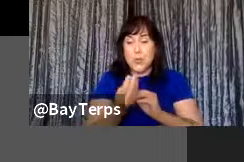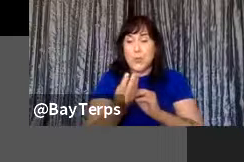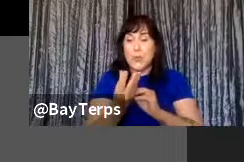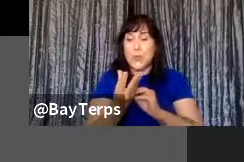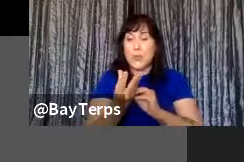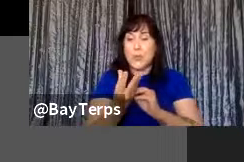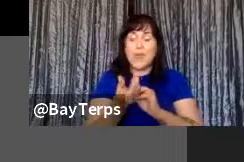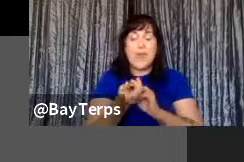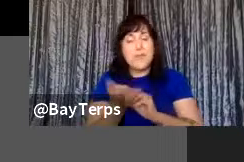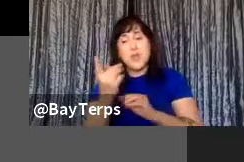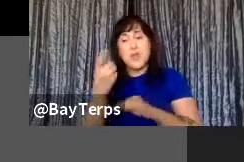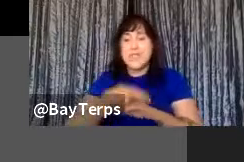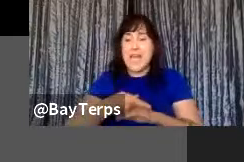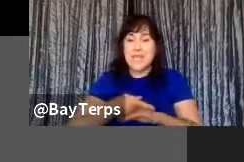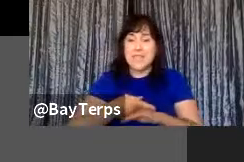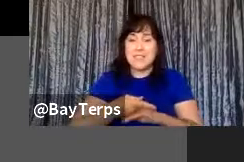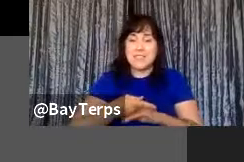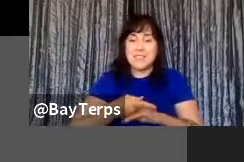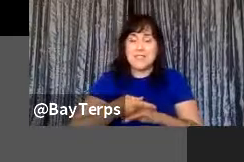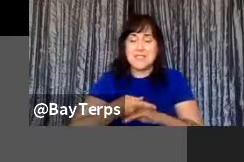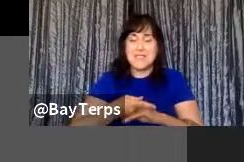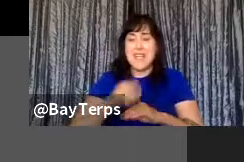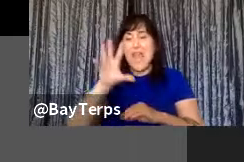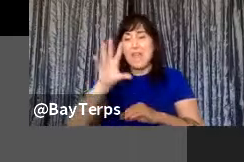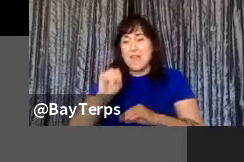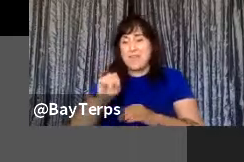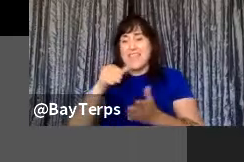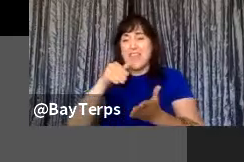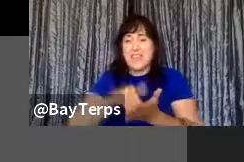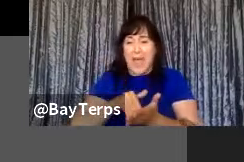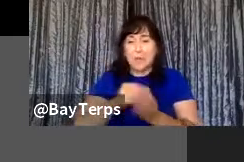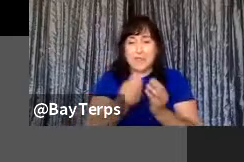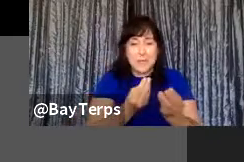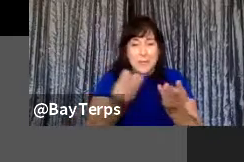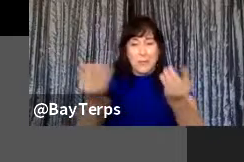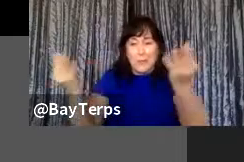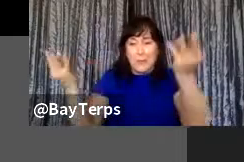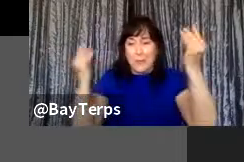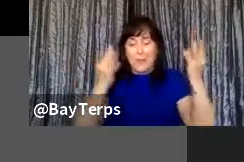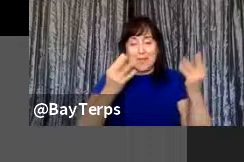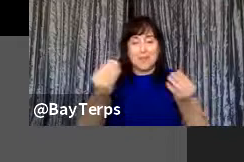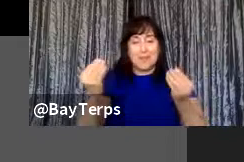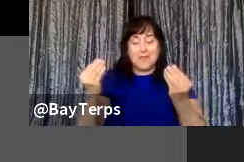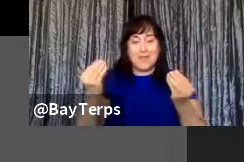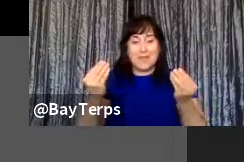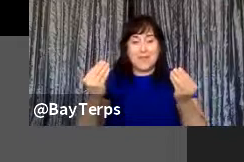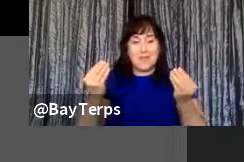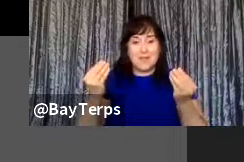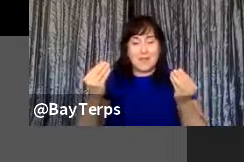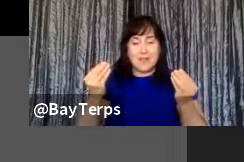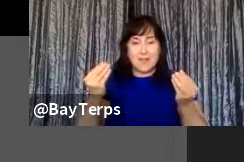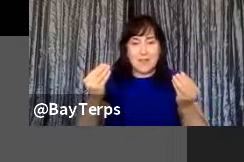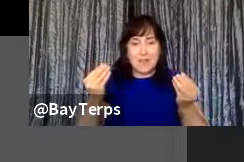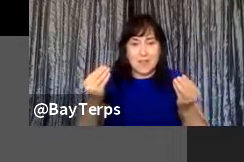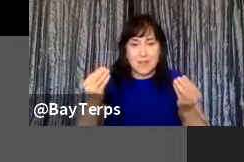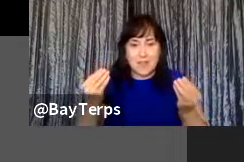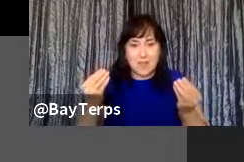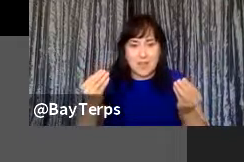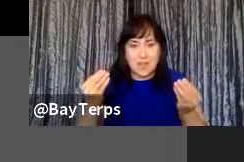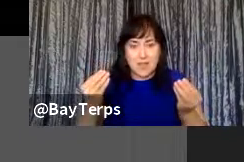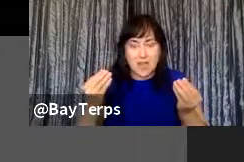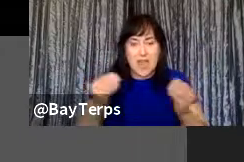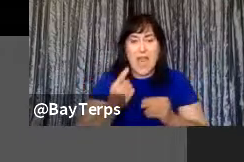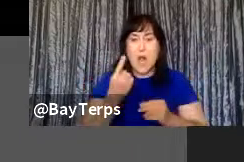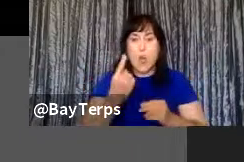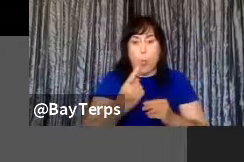3 or 4 days, 50,000 blossoms, 2 flowering seasons. When they open, the only insect which allows pollination is the midge. That insect will go from tree to